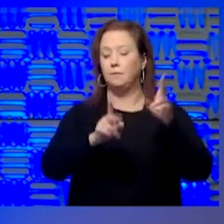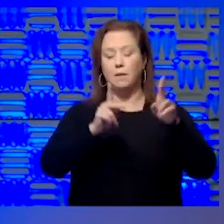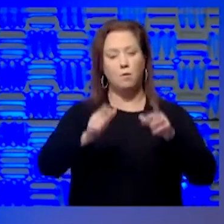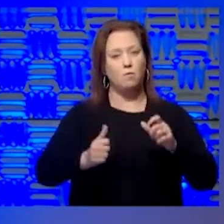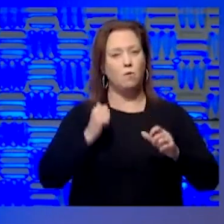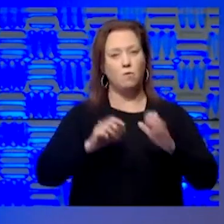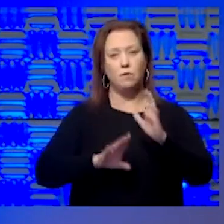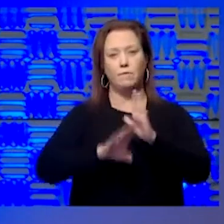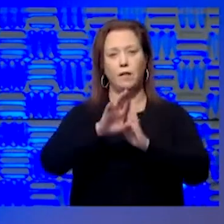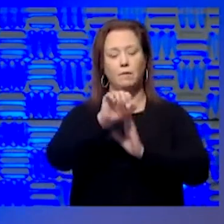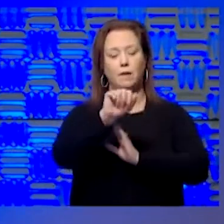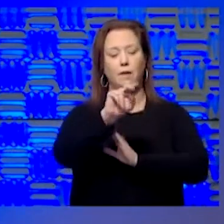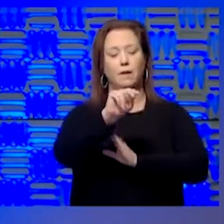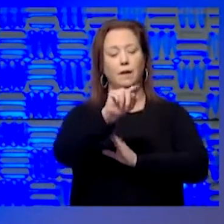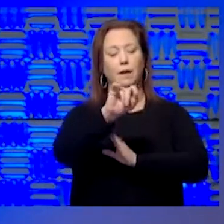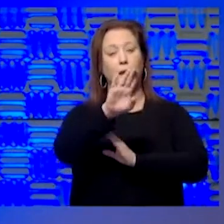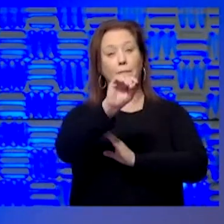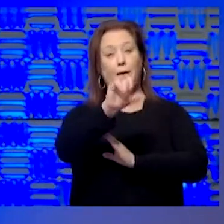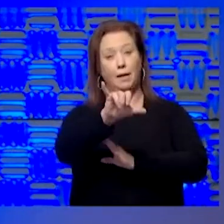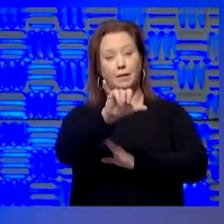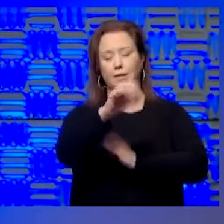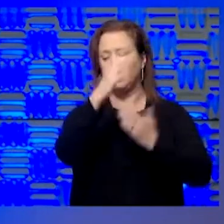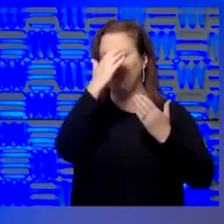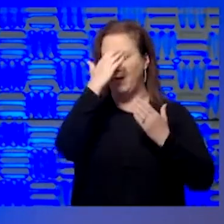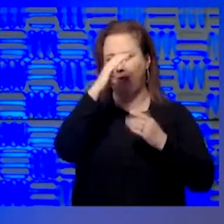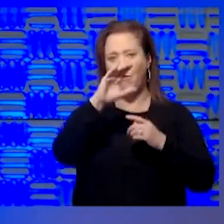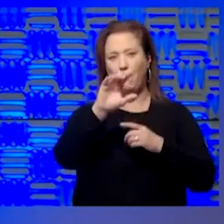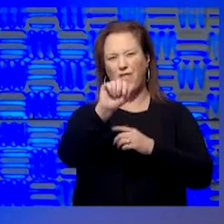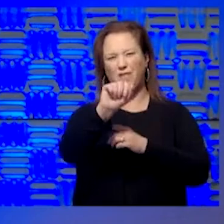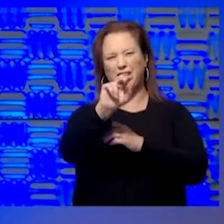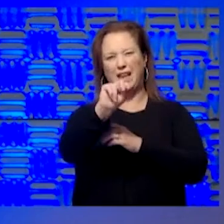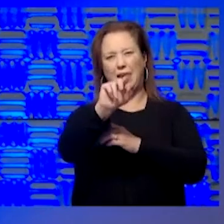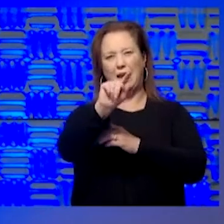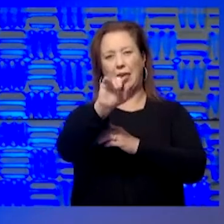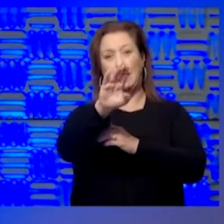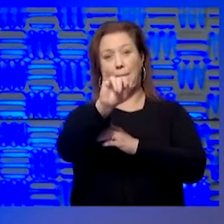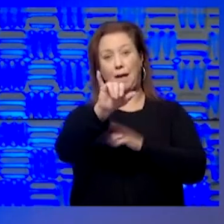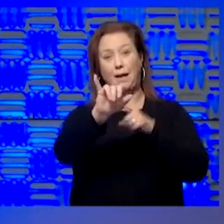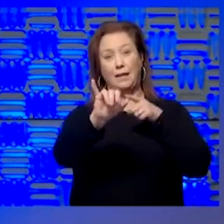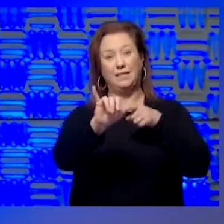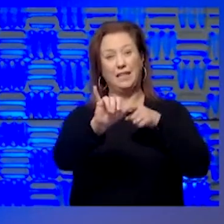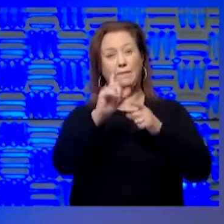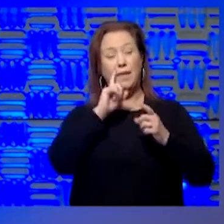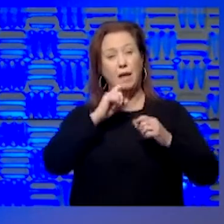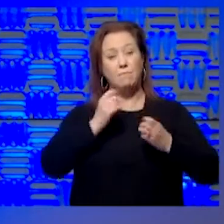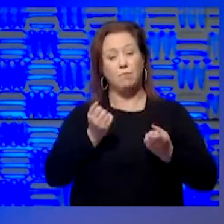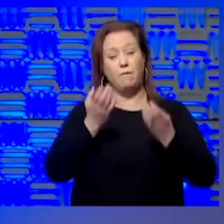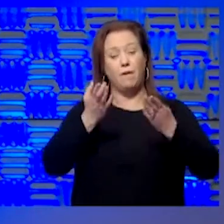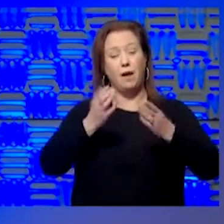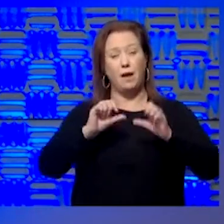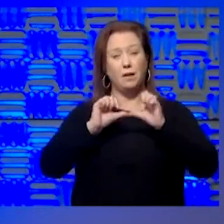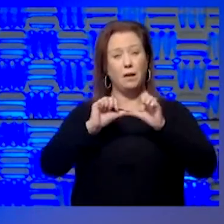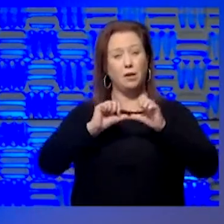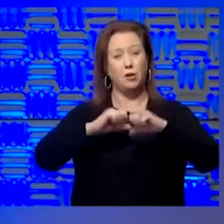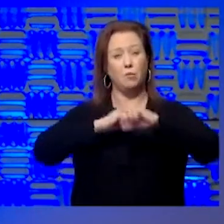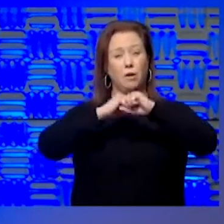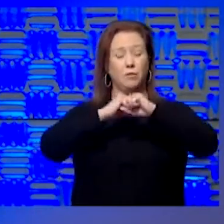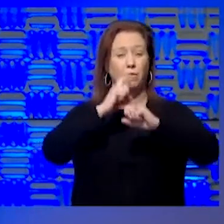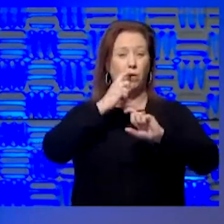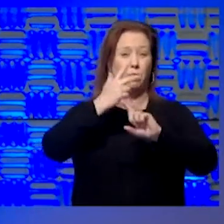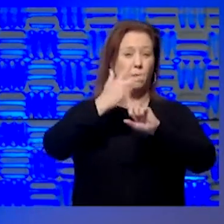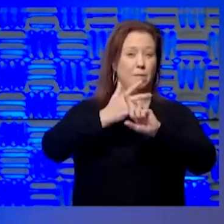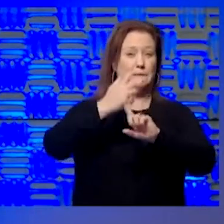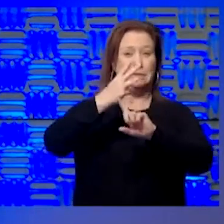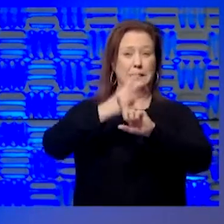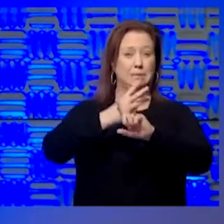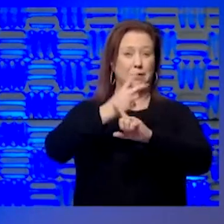antibodies, but they'll still recover. We don't know if those antibodies provide acute protection. We hope that they would, 3-6